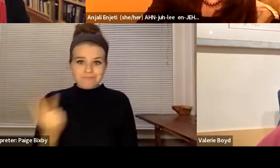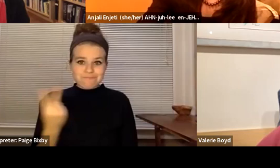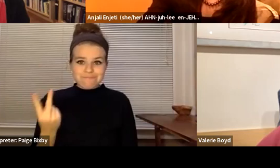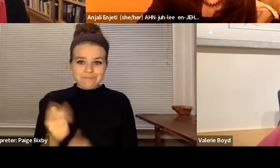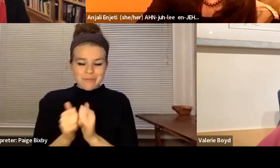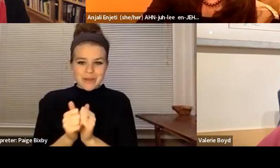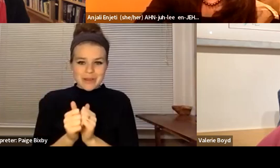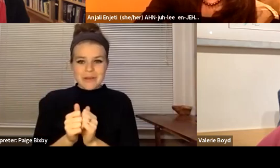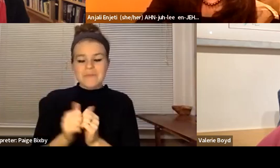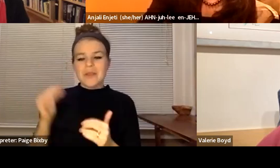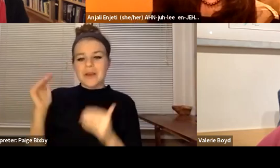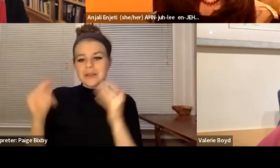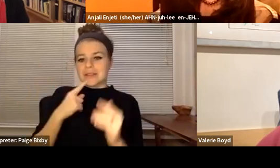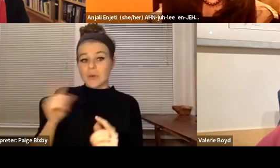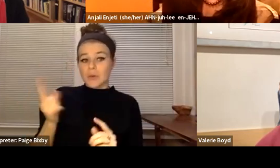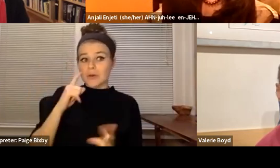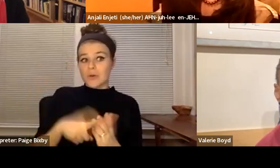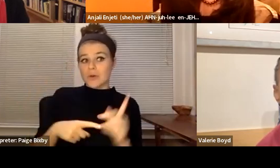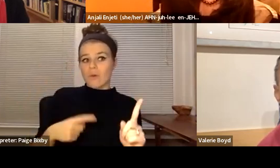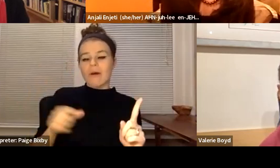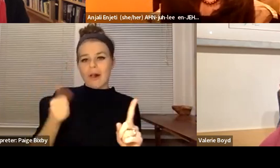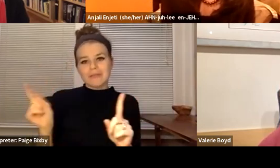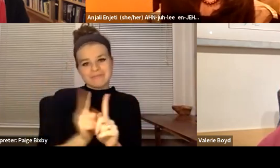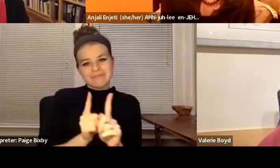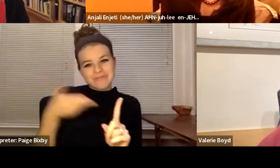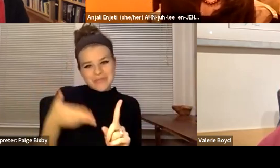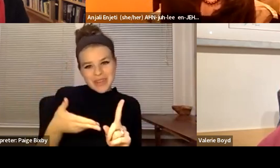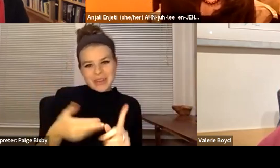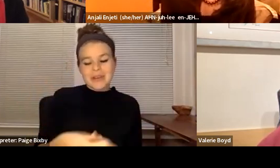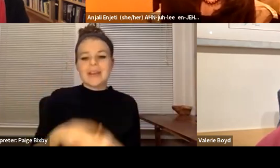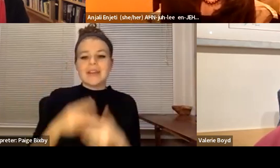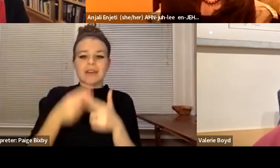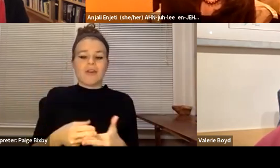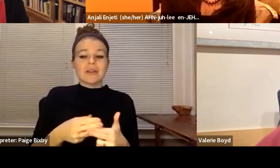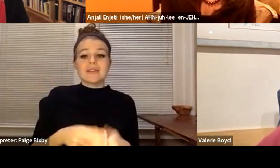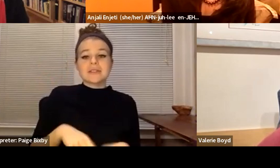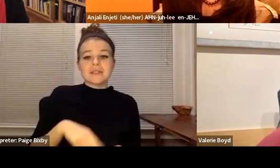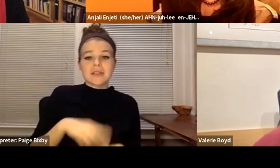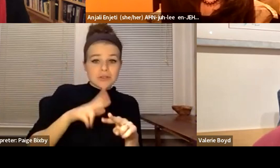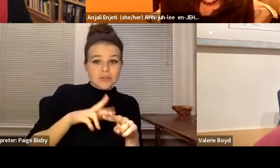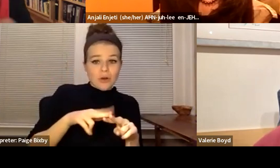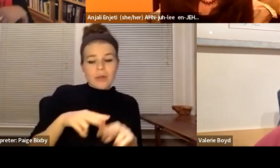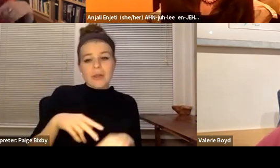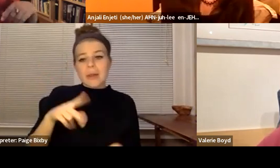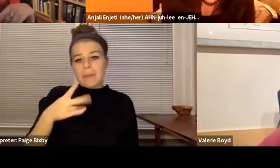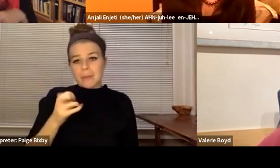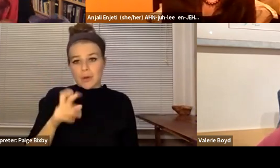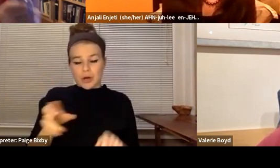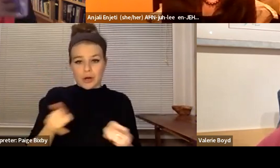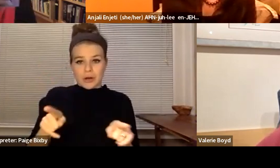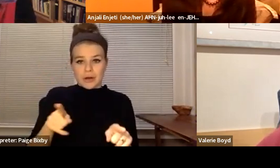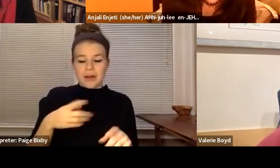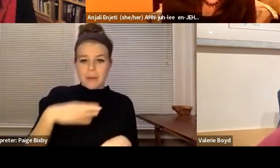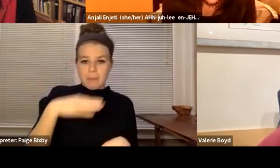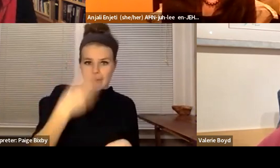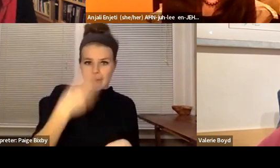grown-ups said, where you saw one of us, you saw the other, and they took to calling us salt and pepper. They thought it was funny, and so did Kathleen and I,